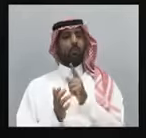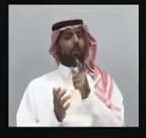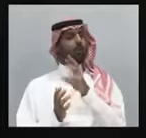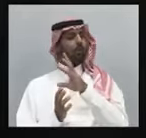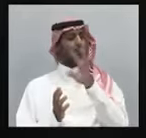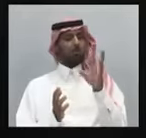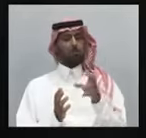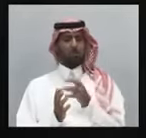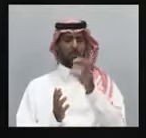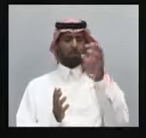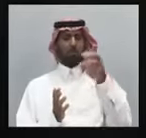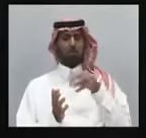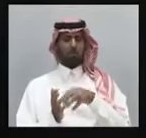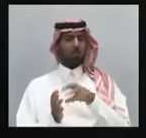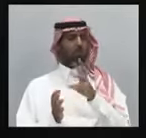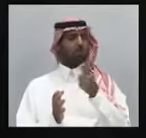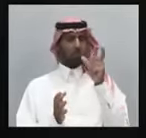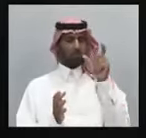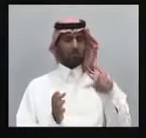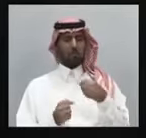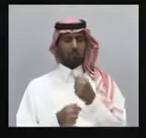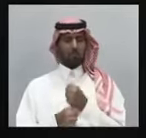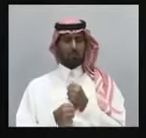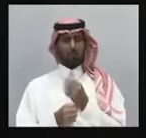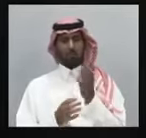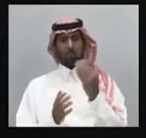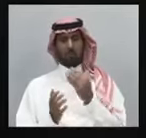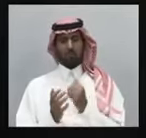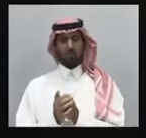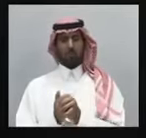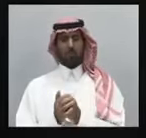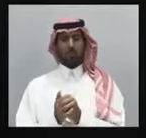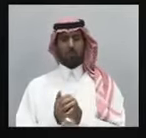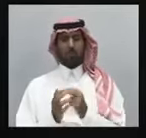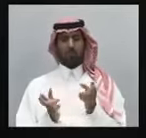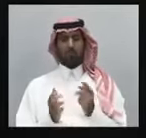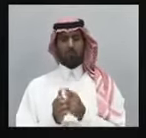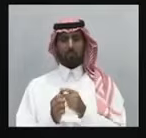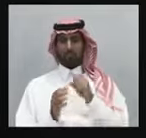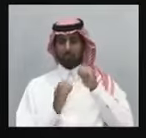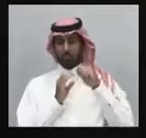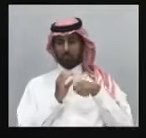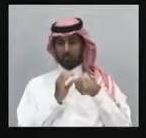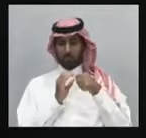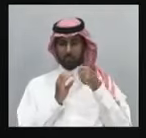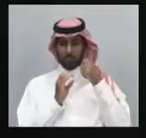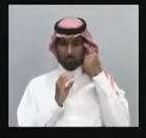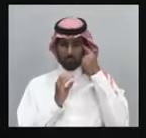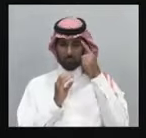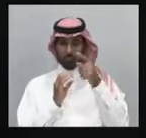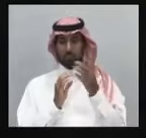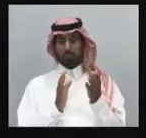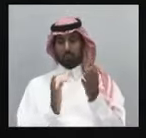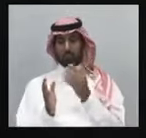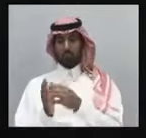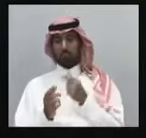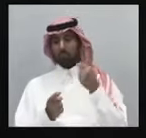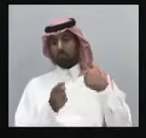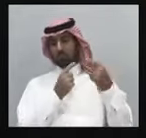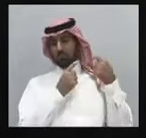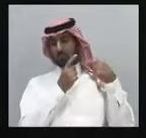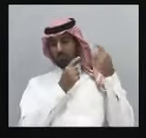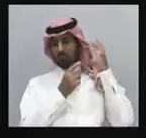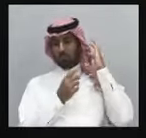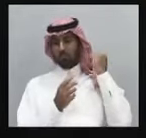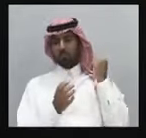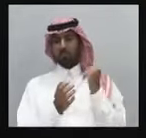apply for this job. So let's start with them one by one. So media intern, then archaeological intern, by